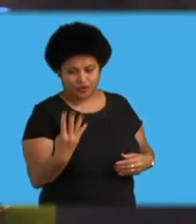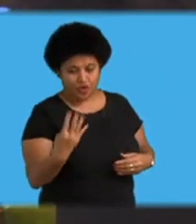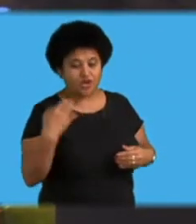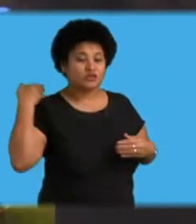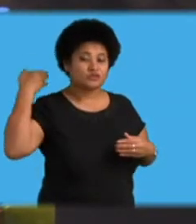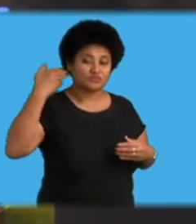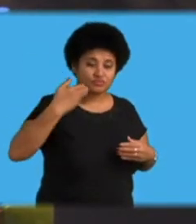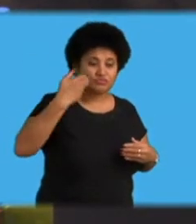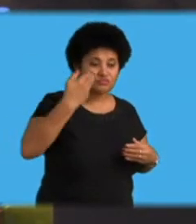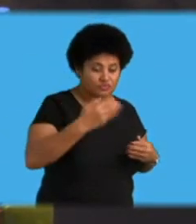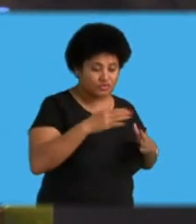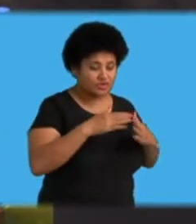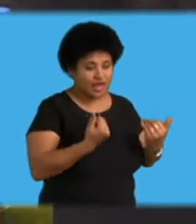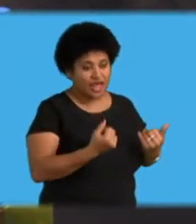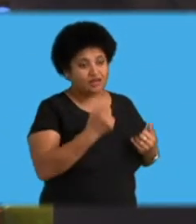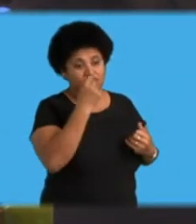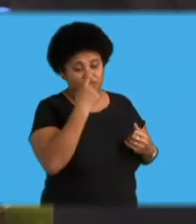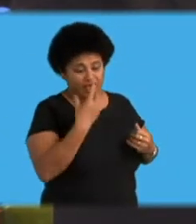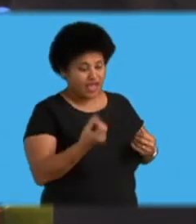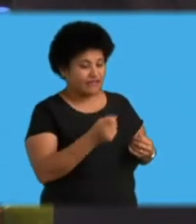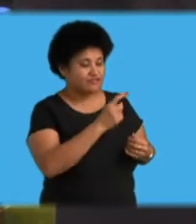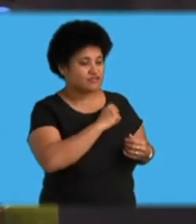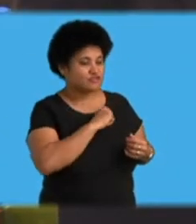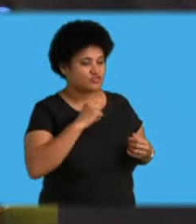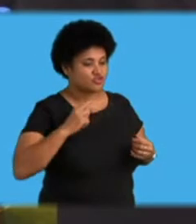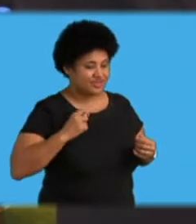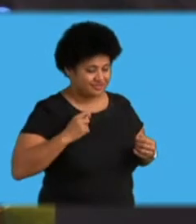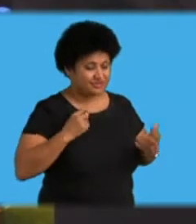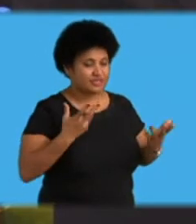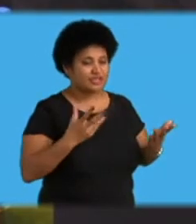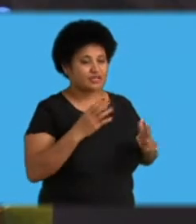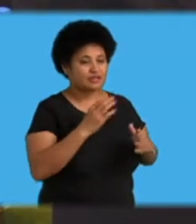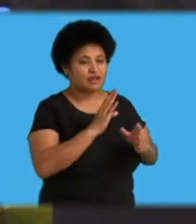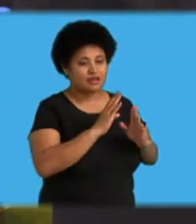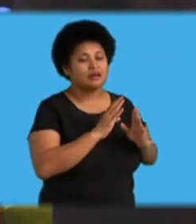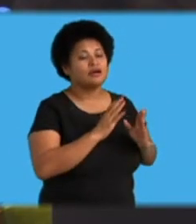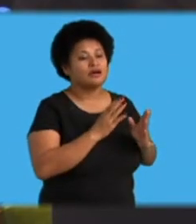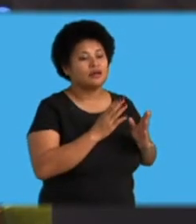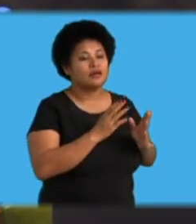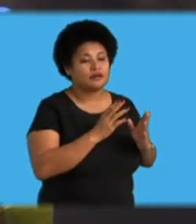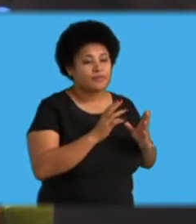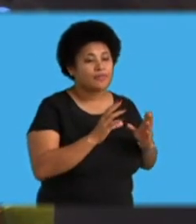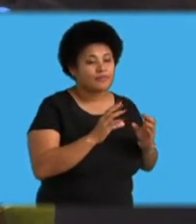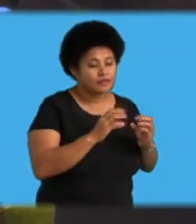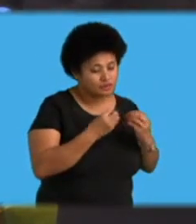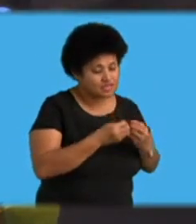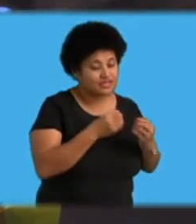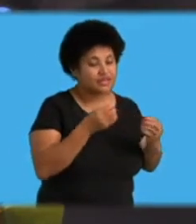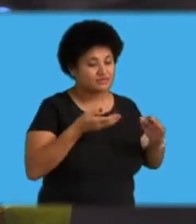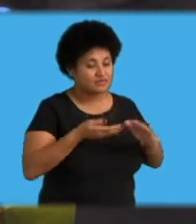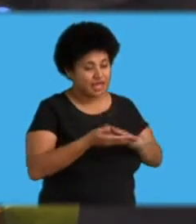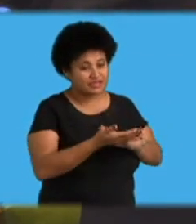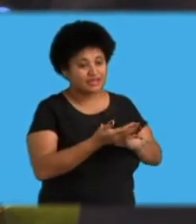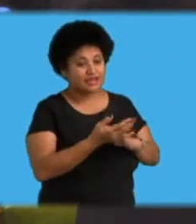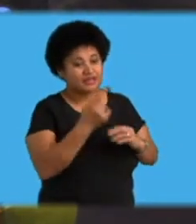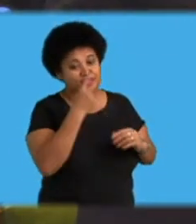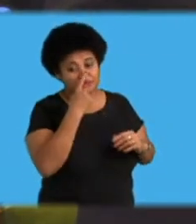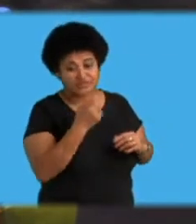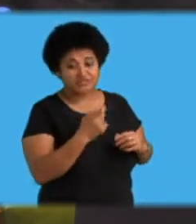government statutory body with a board of trustees under the Fiji Museum's Ordinance of 1929. After its